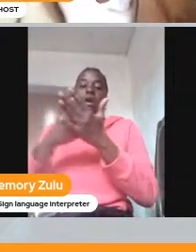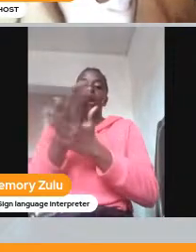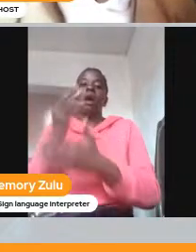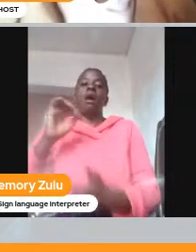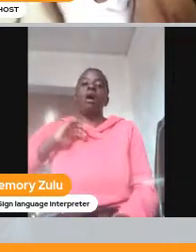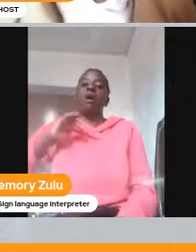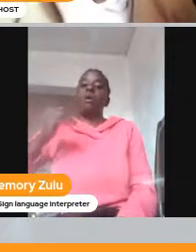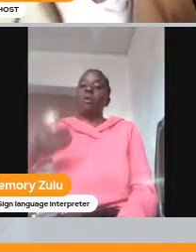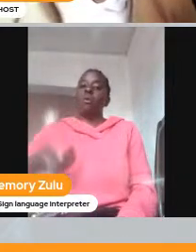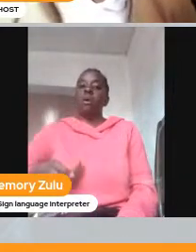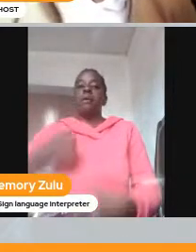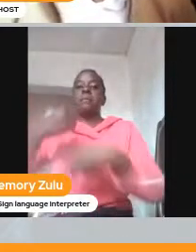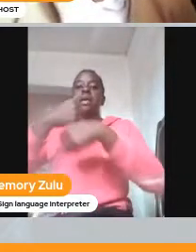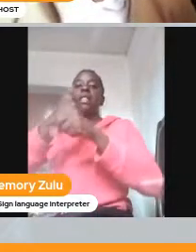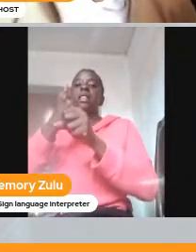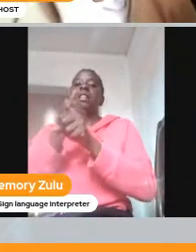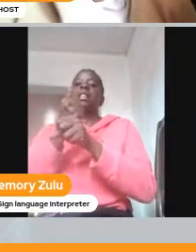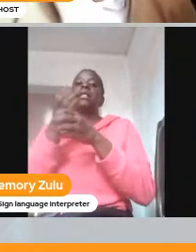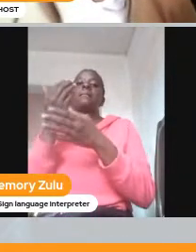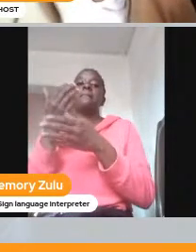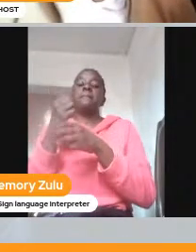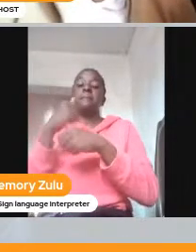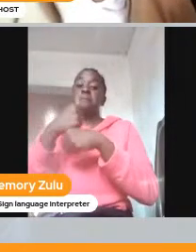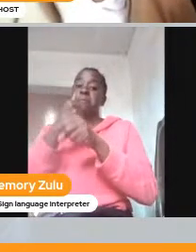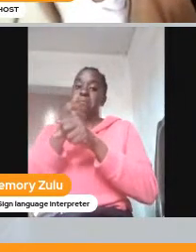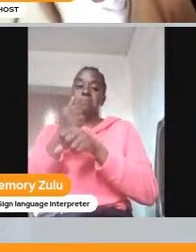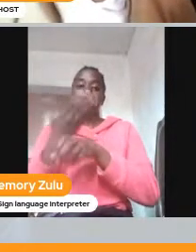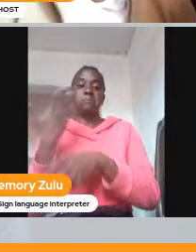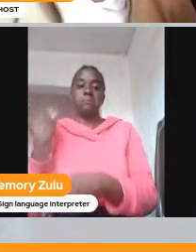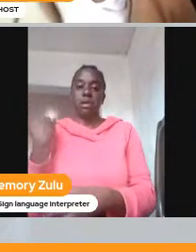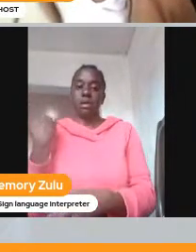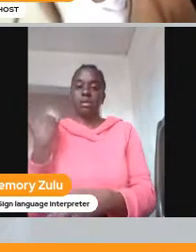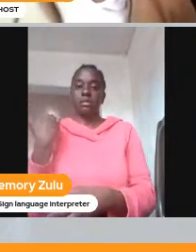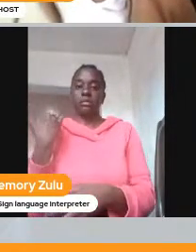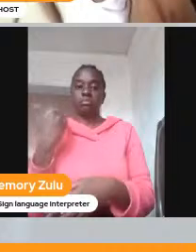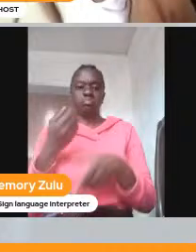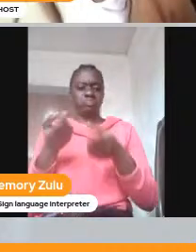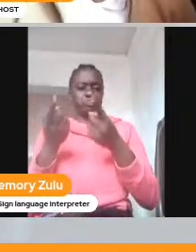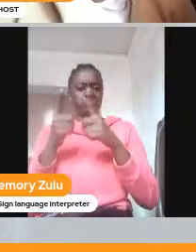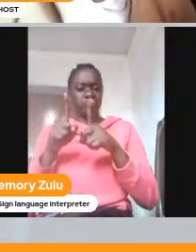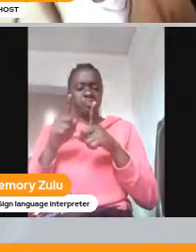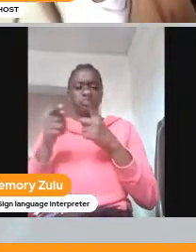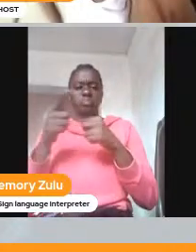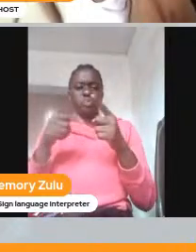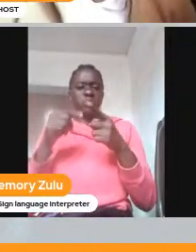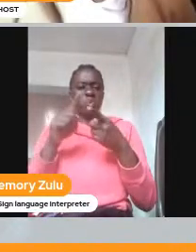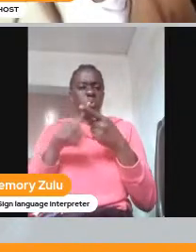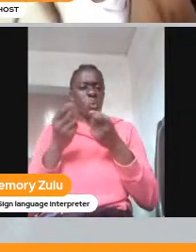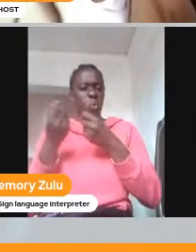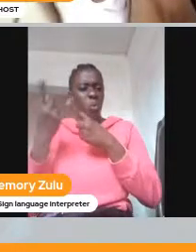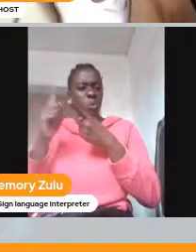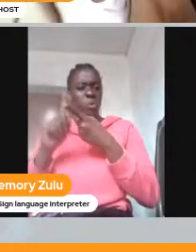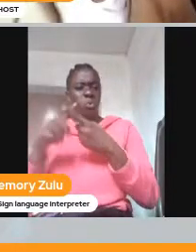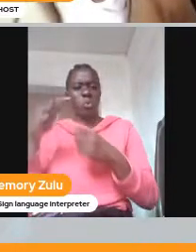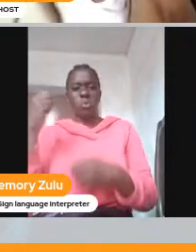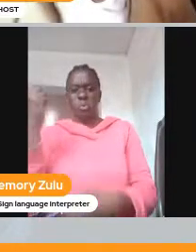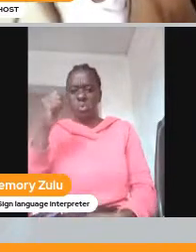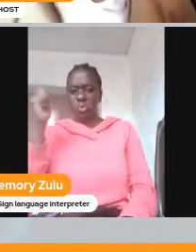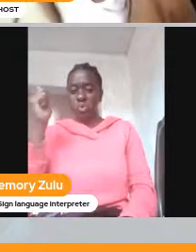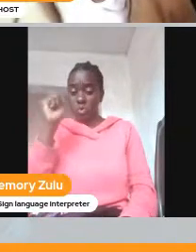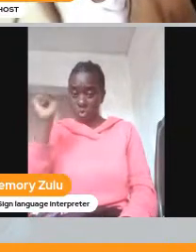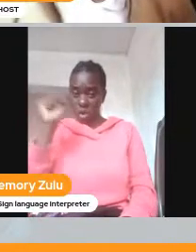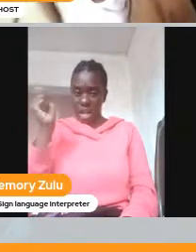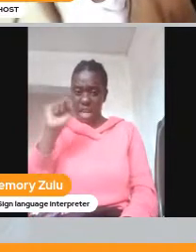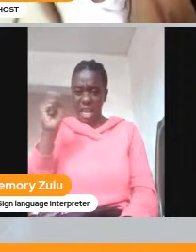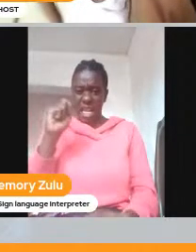when it comes to urination, a lot of women, I think, after urinating, they'll use tissue. The reason why is to make